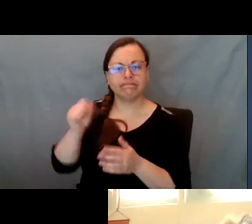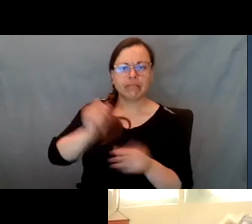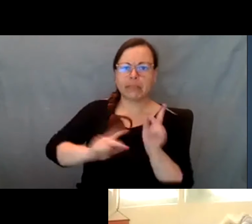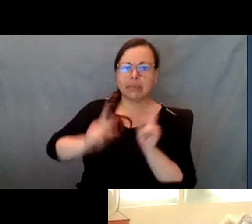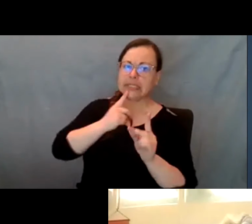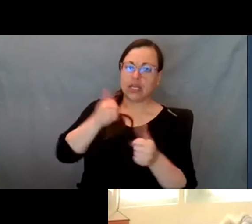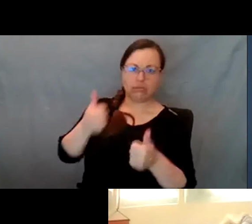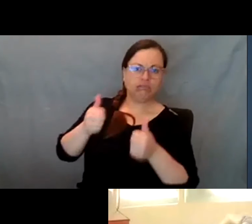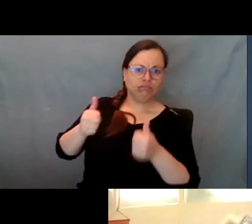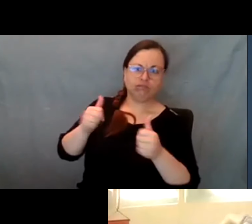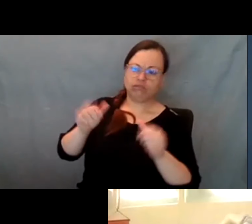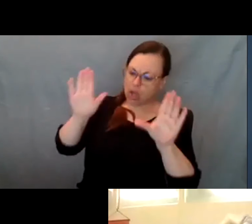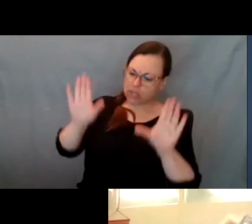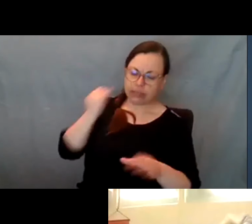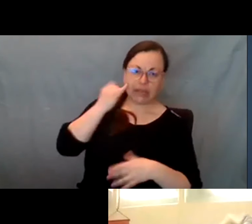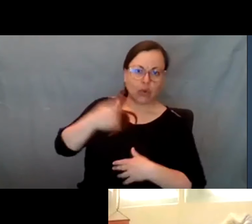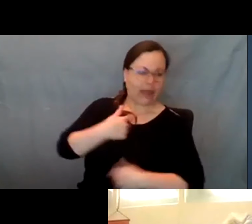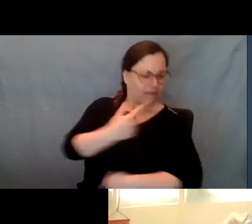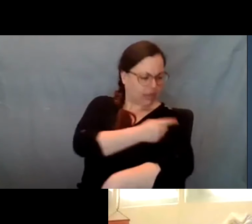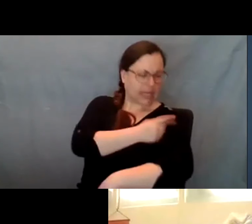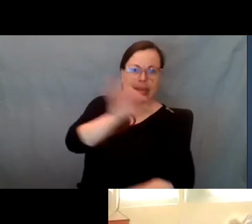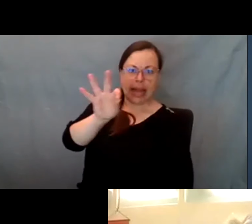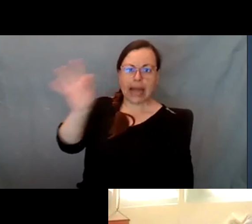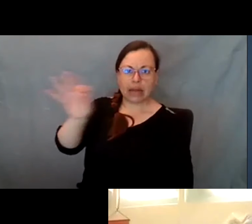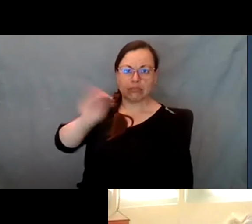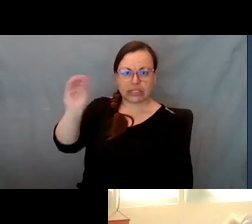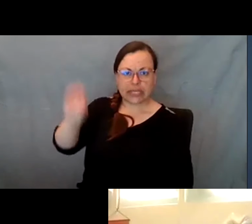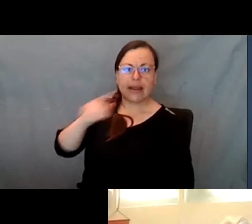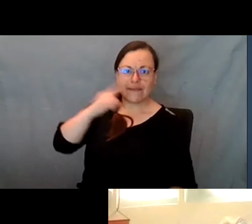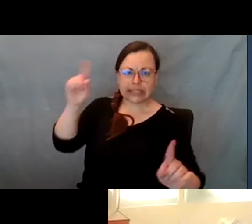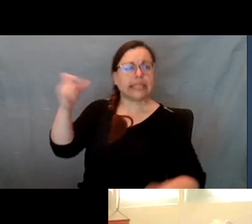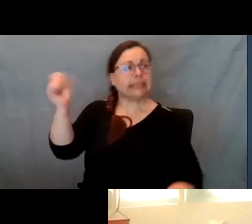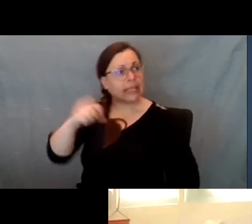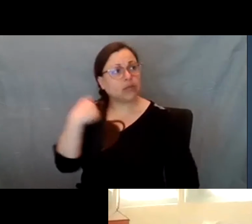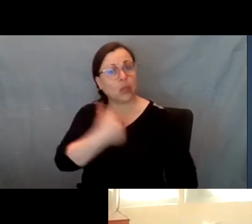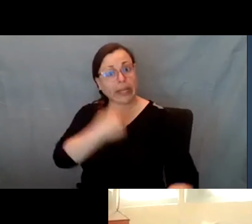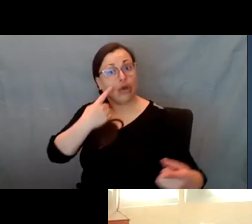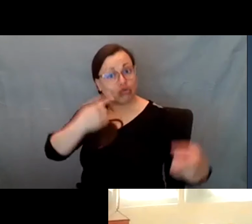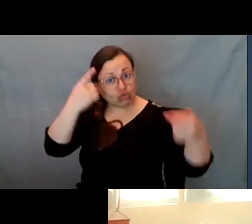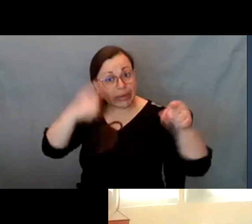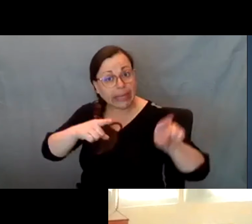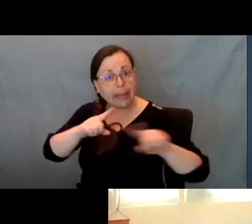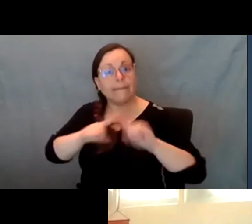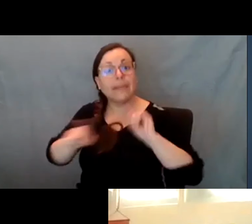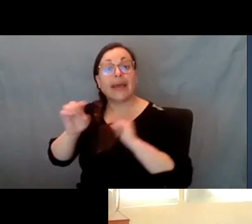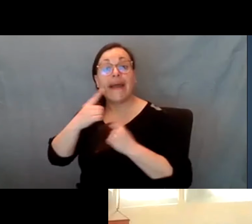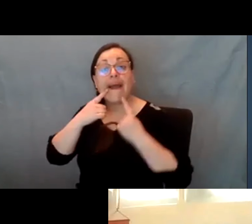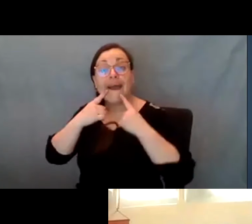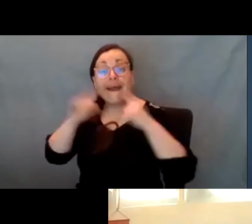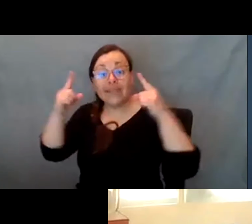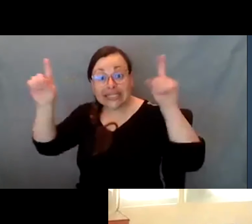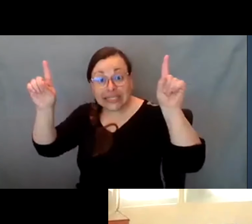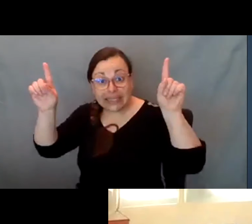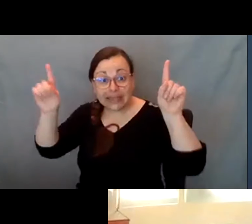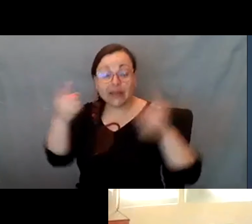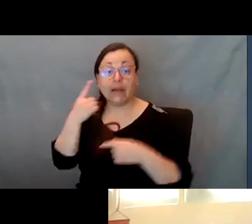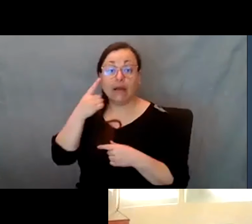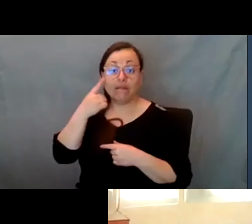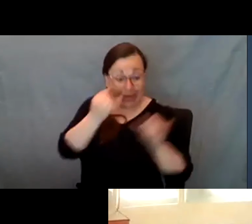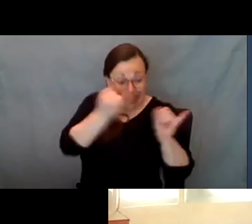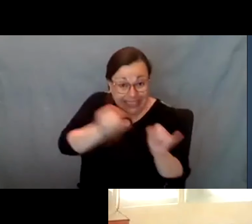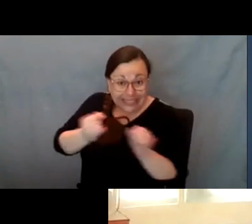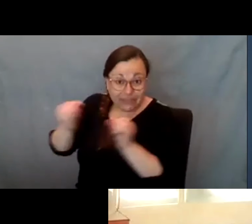vaccine with 95% efficacy. Yes, we agree with you, but the efficacy of the vaccine at an individual level